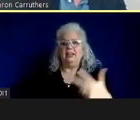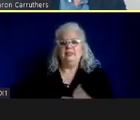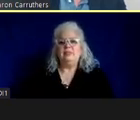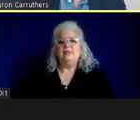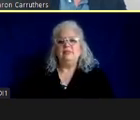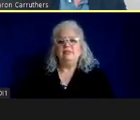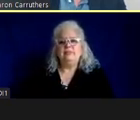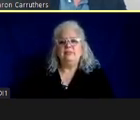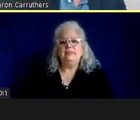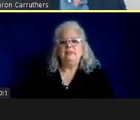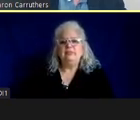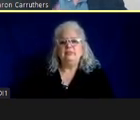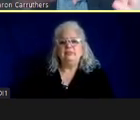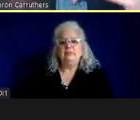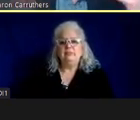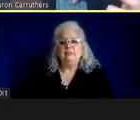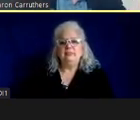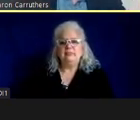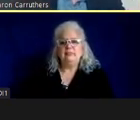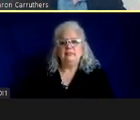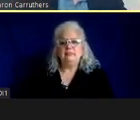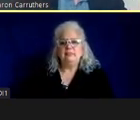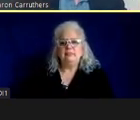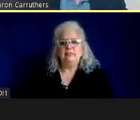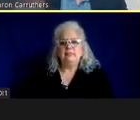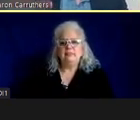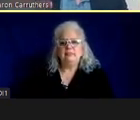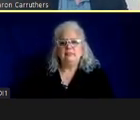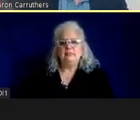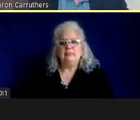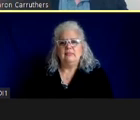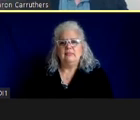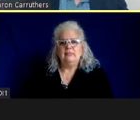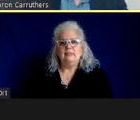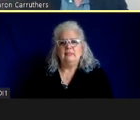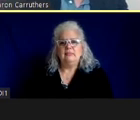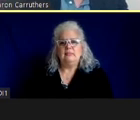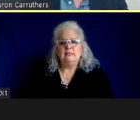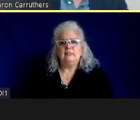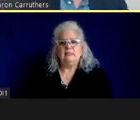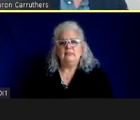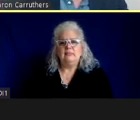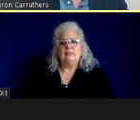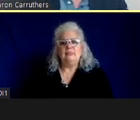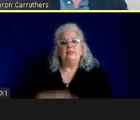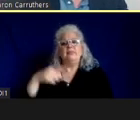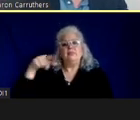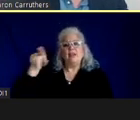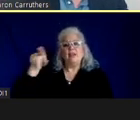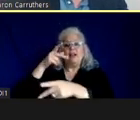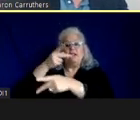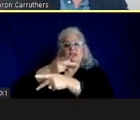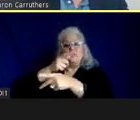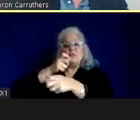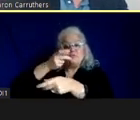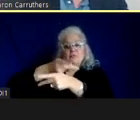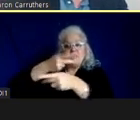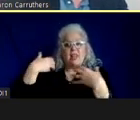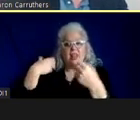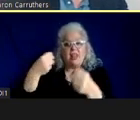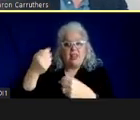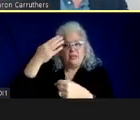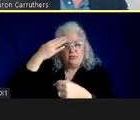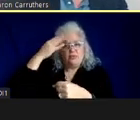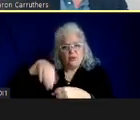and that you got to weigh that against the unknown about how dangerous the vaccine may be. It's